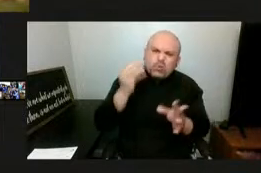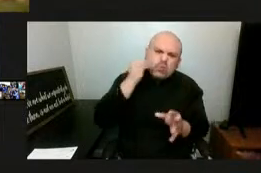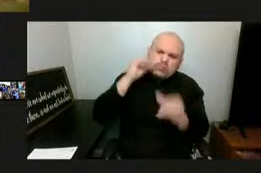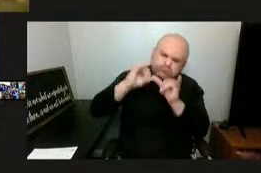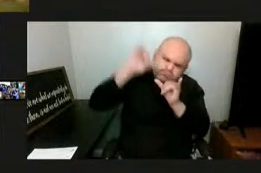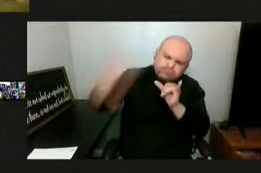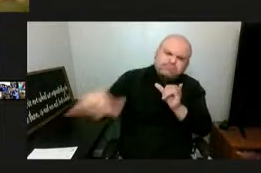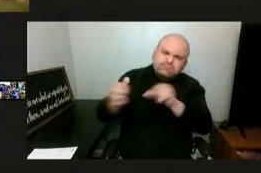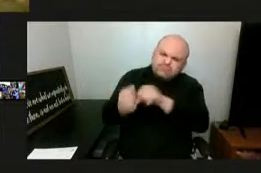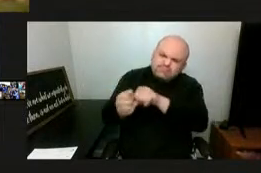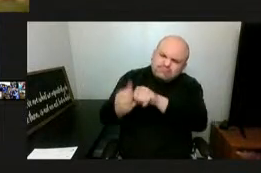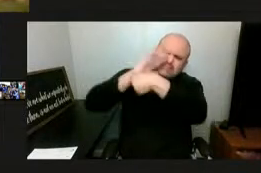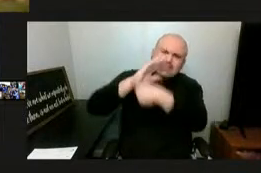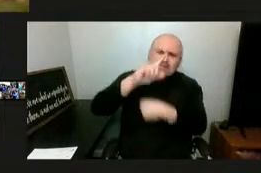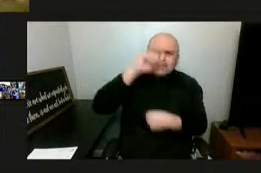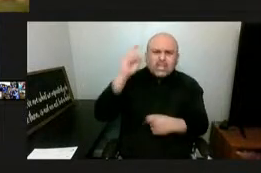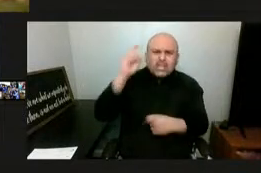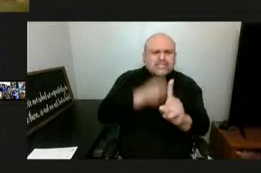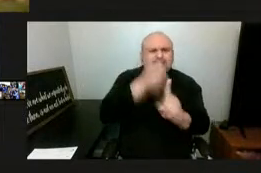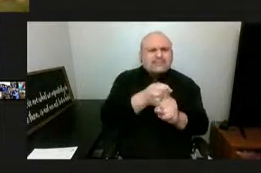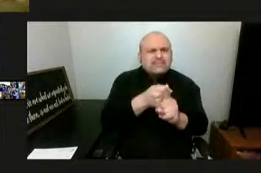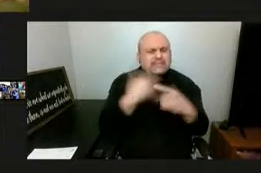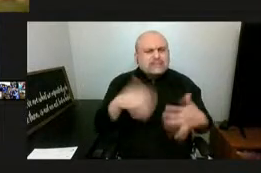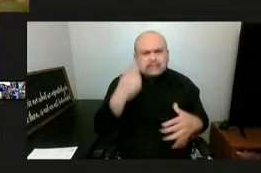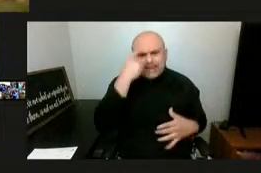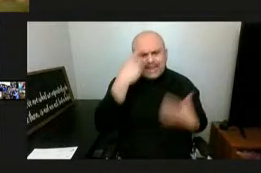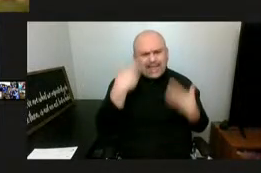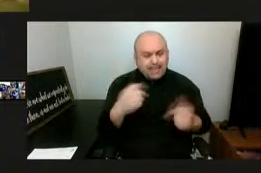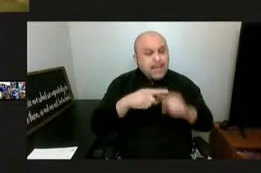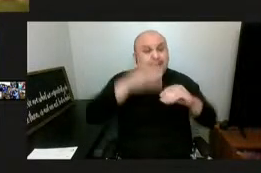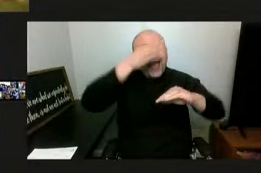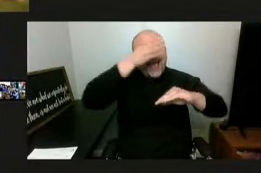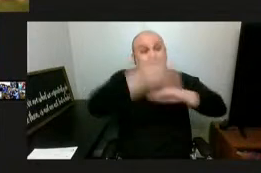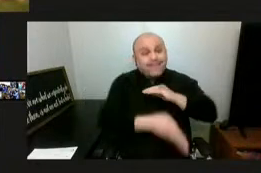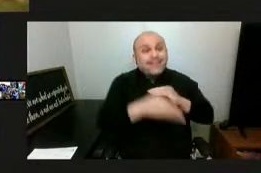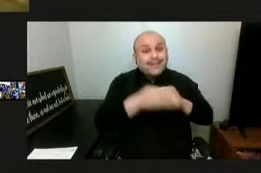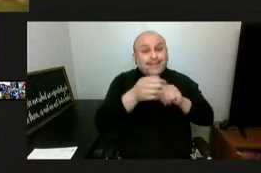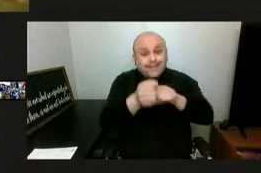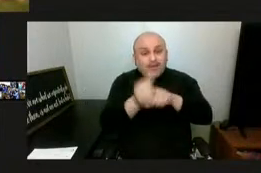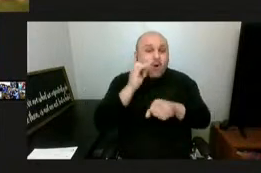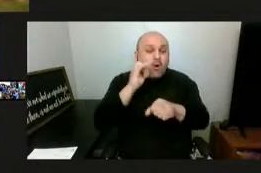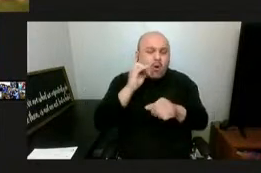on our mental health. But after the pandemic started, we started to